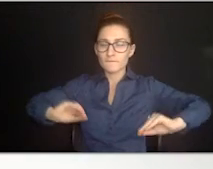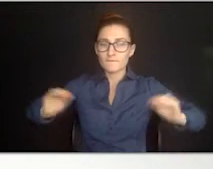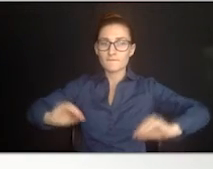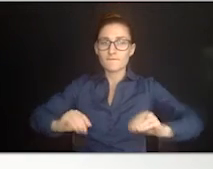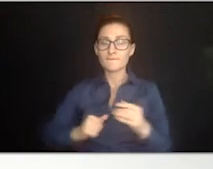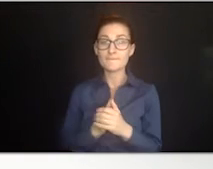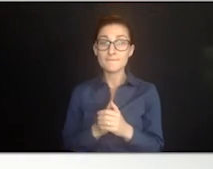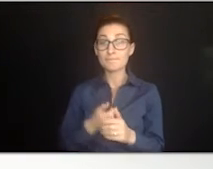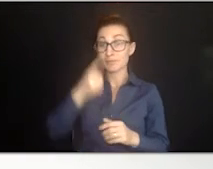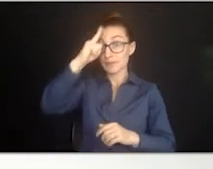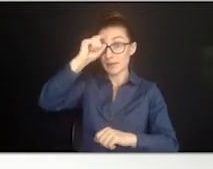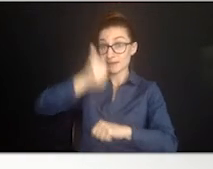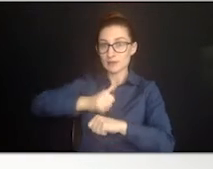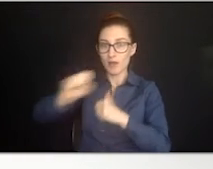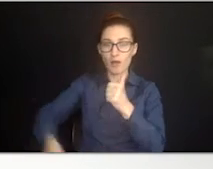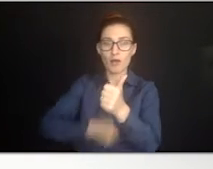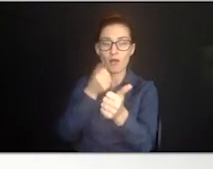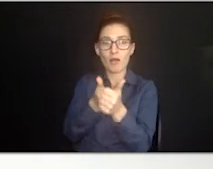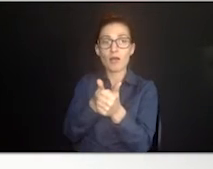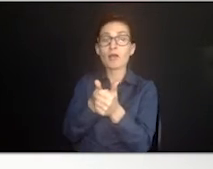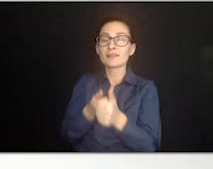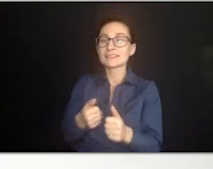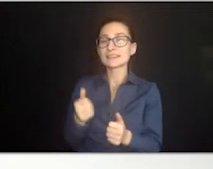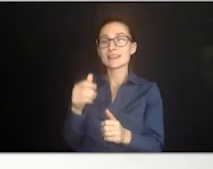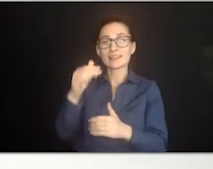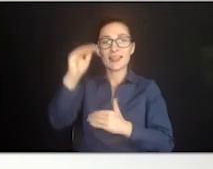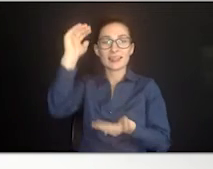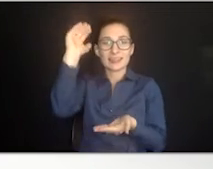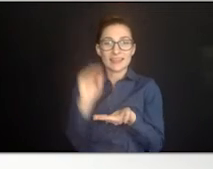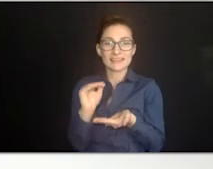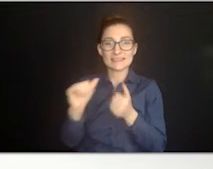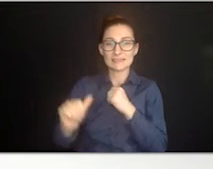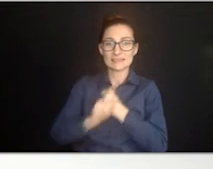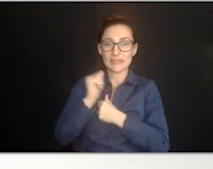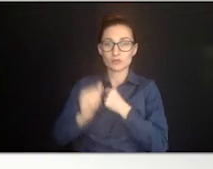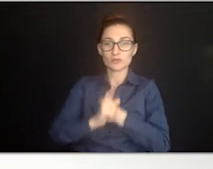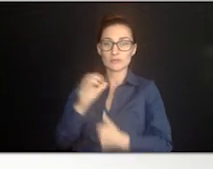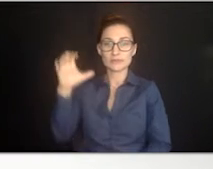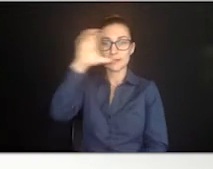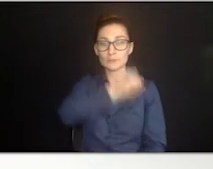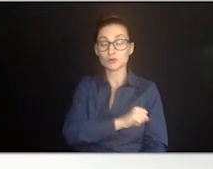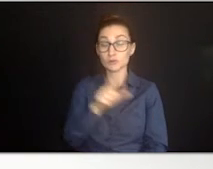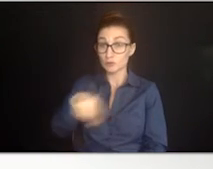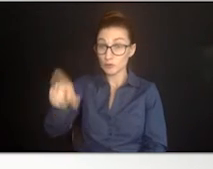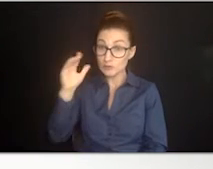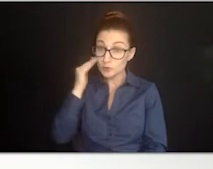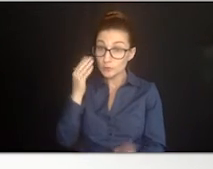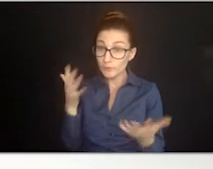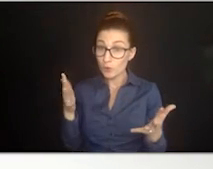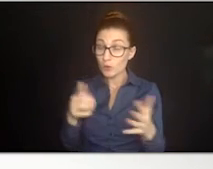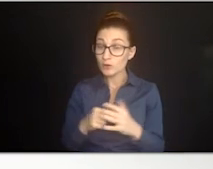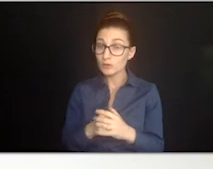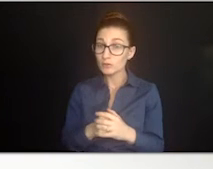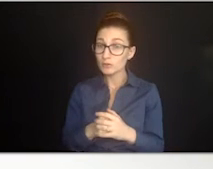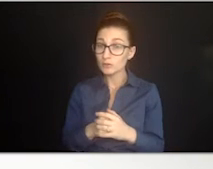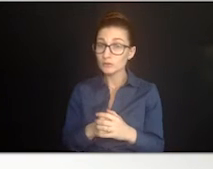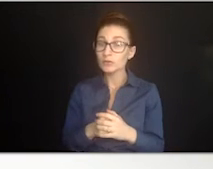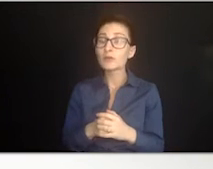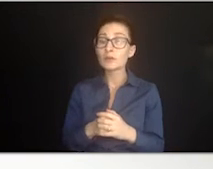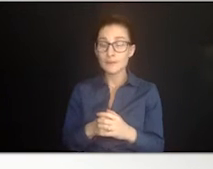mindset behind that starts with the least dangerous assumption. Anybody heard of the least dangerous assumption?